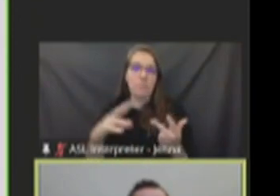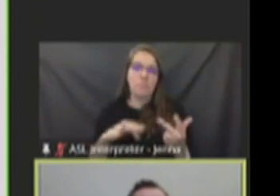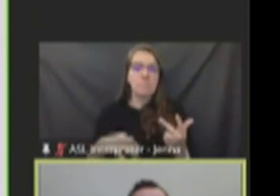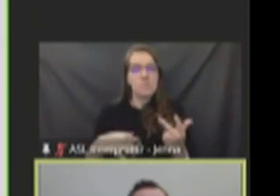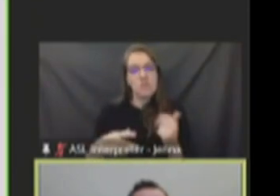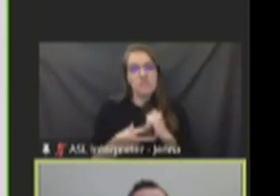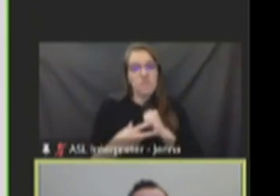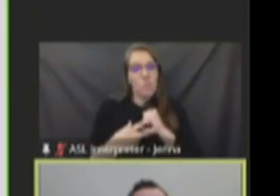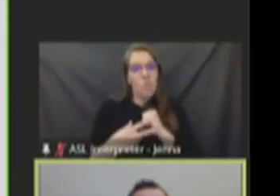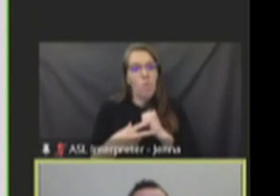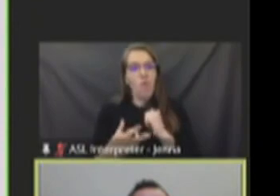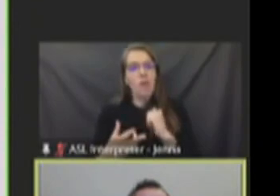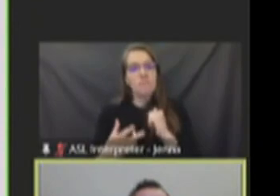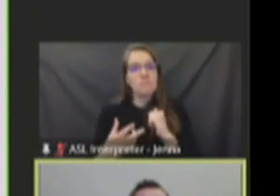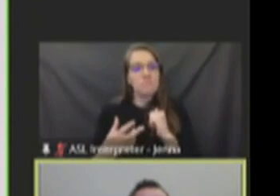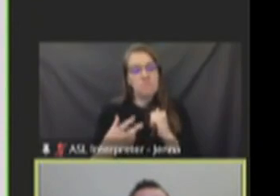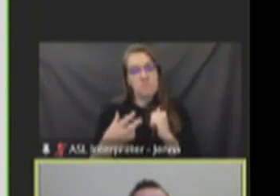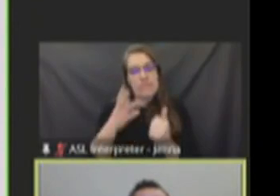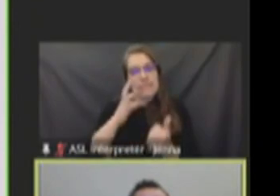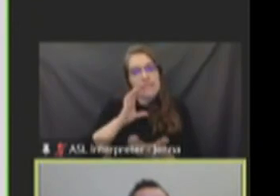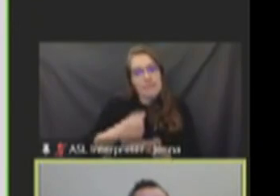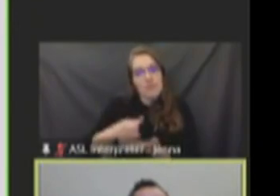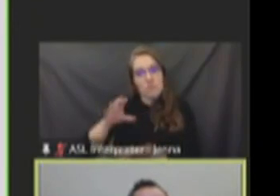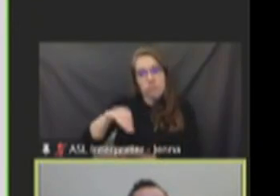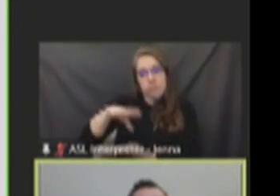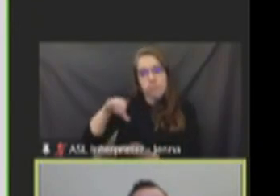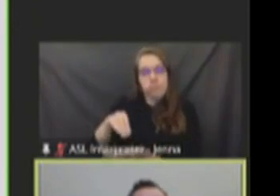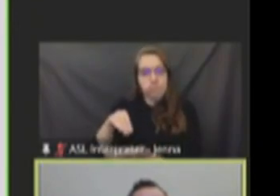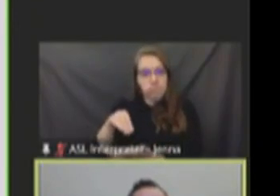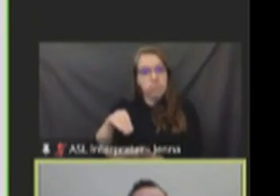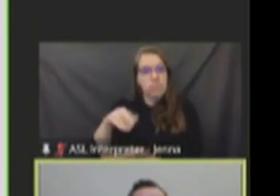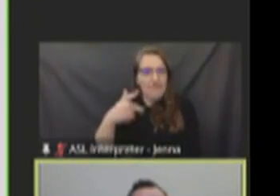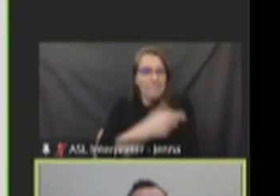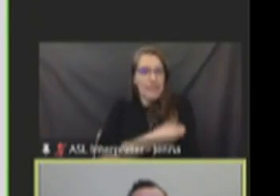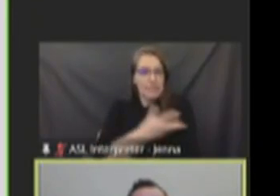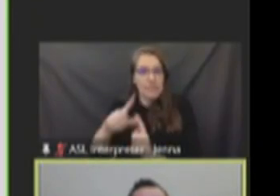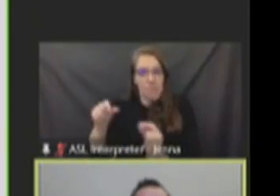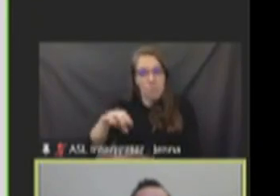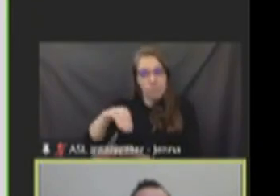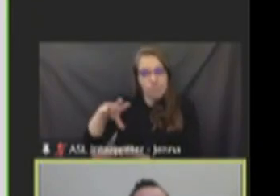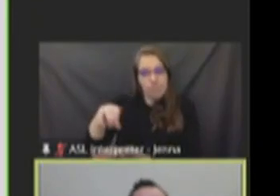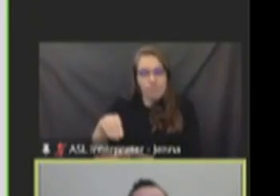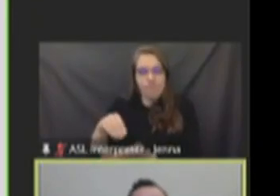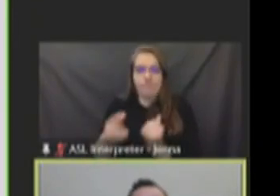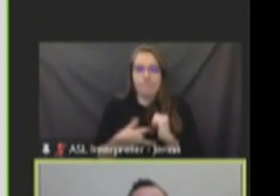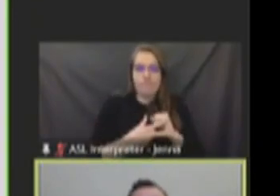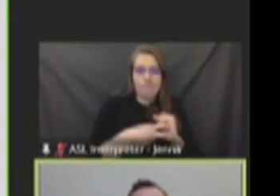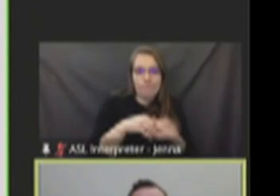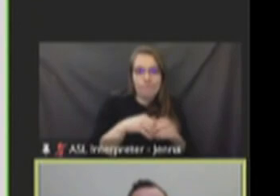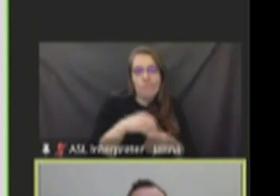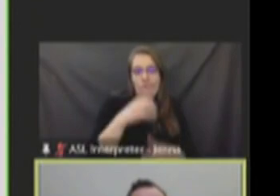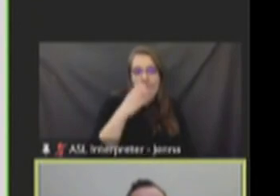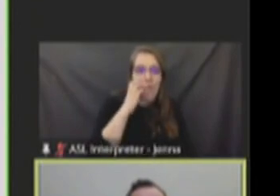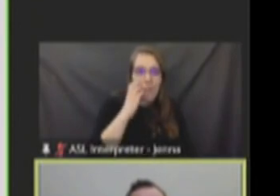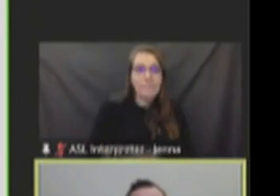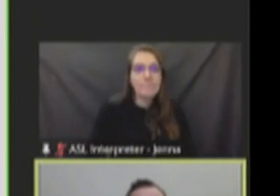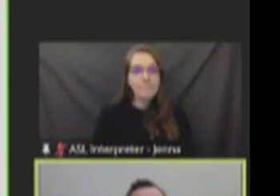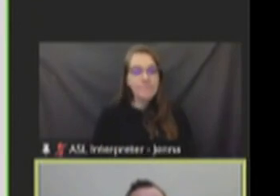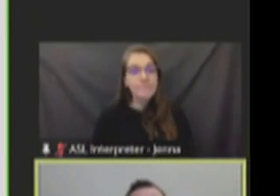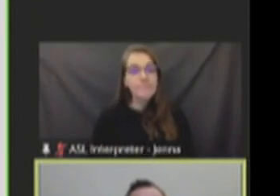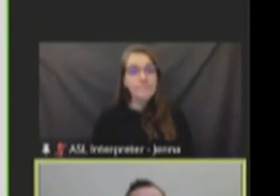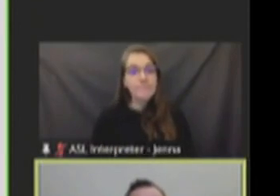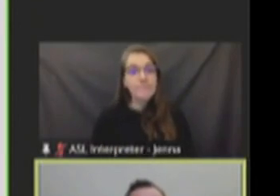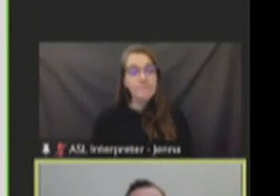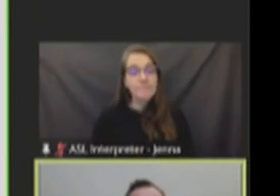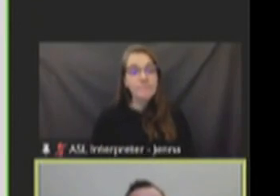store the image that you've taken of your vaccination proof on your phone. I think it's important to also note that the state